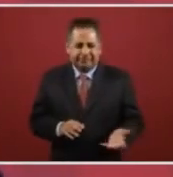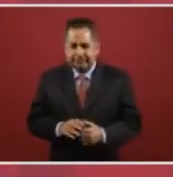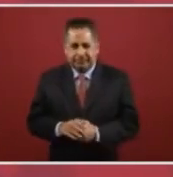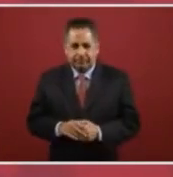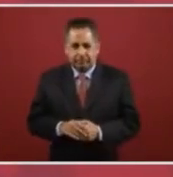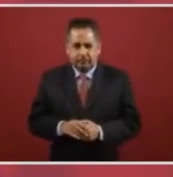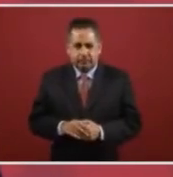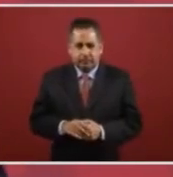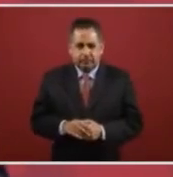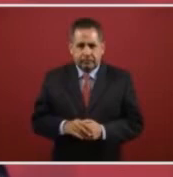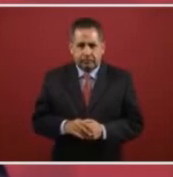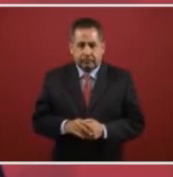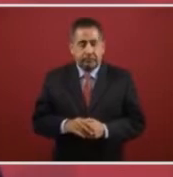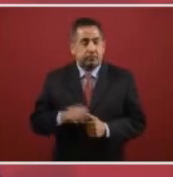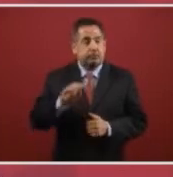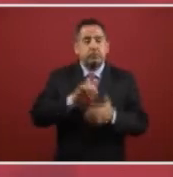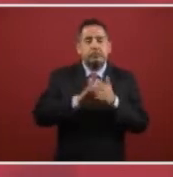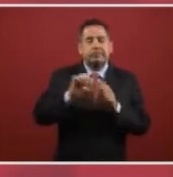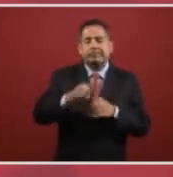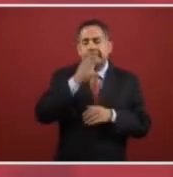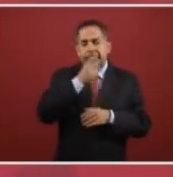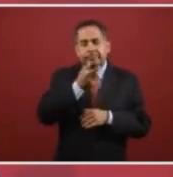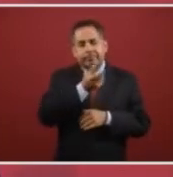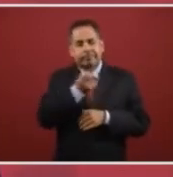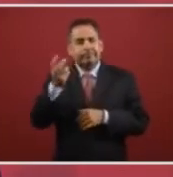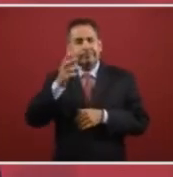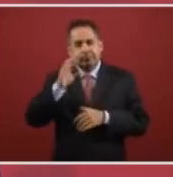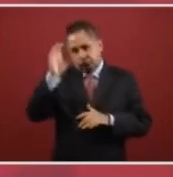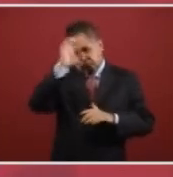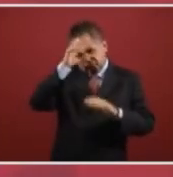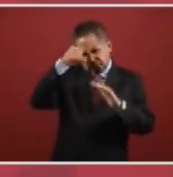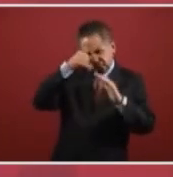See, for example, if there were scientists